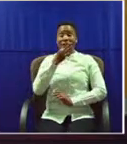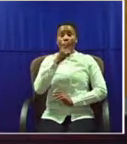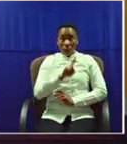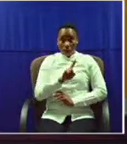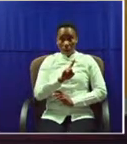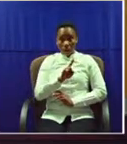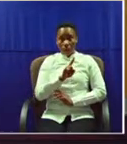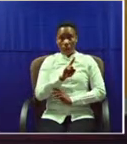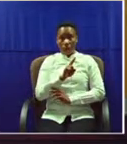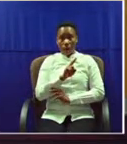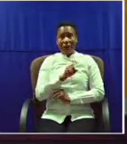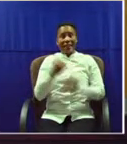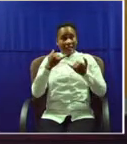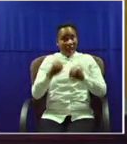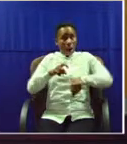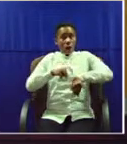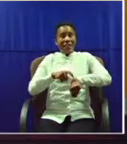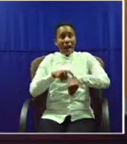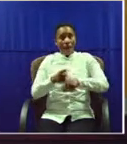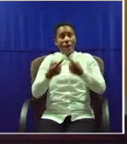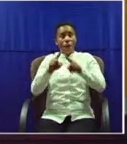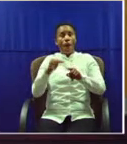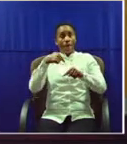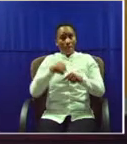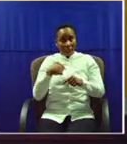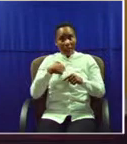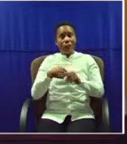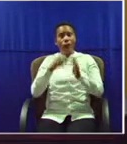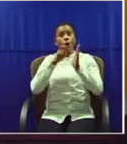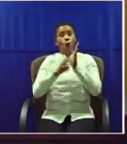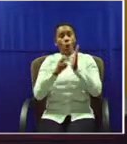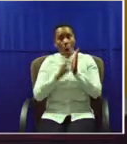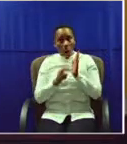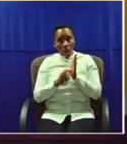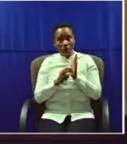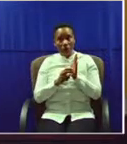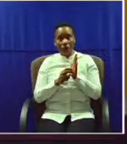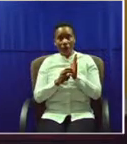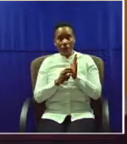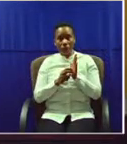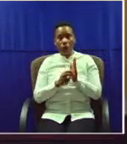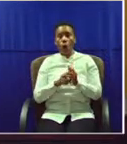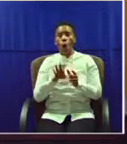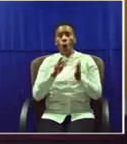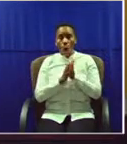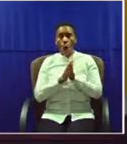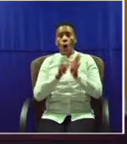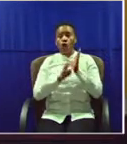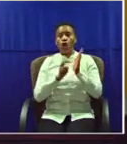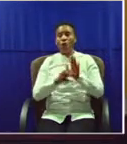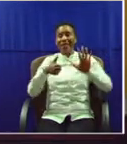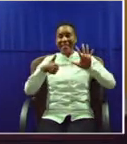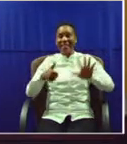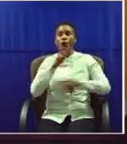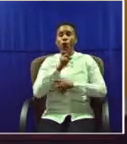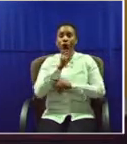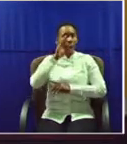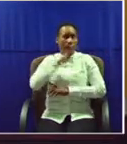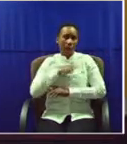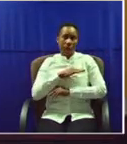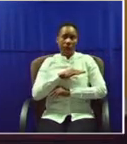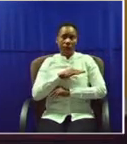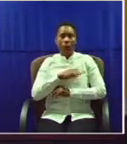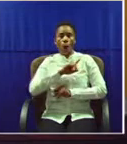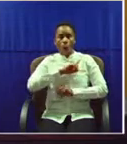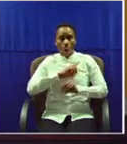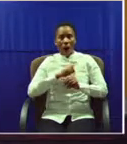is not yet the time for me to rule or to use rule 6 because there are rules